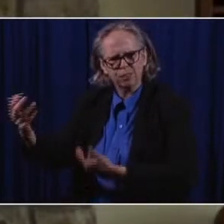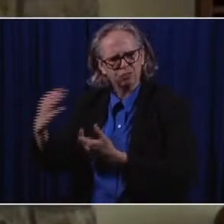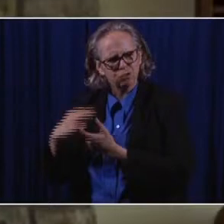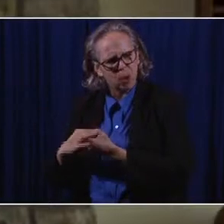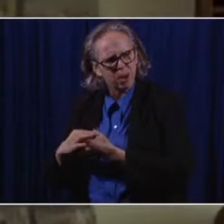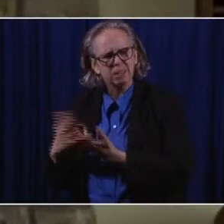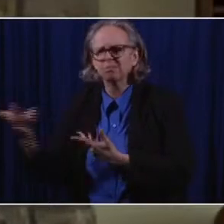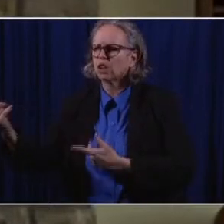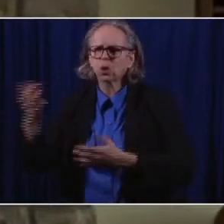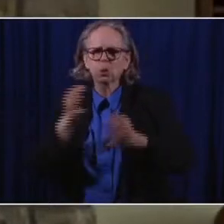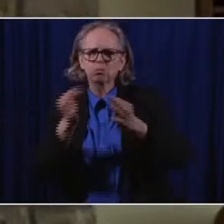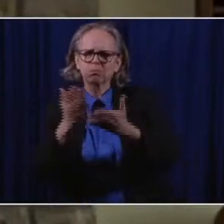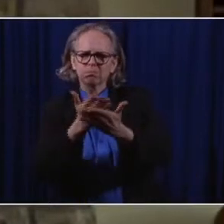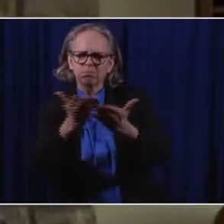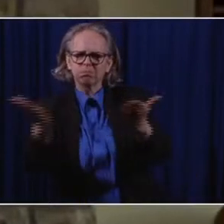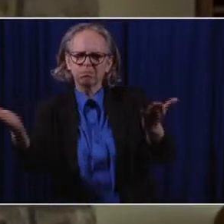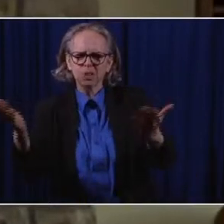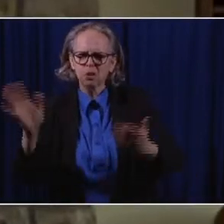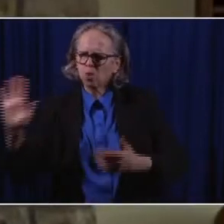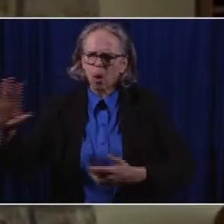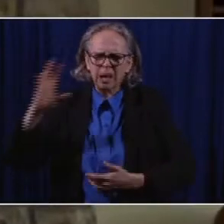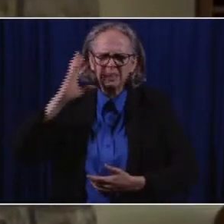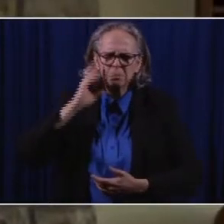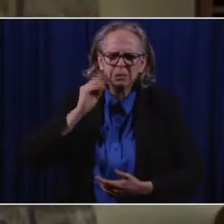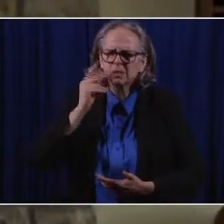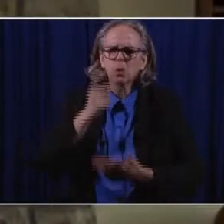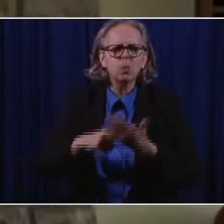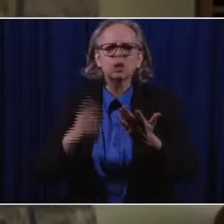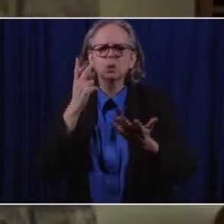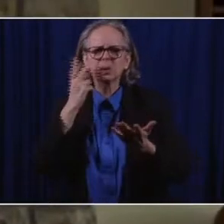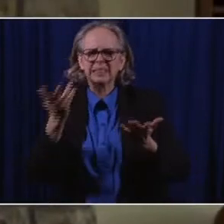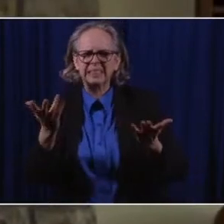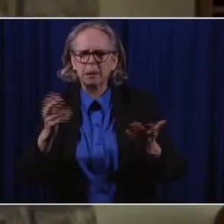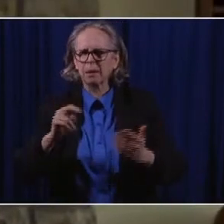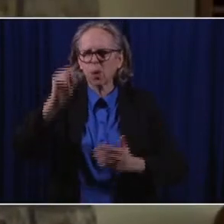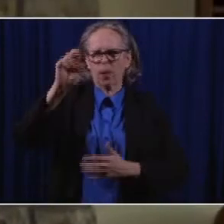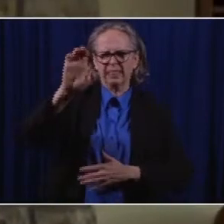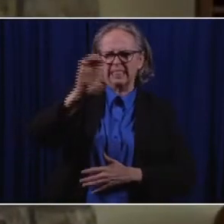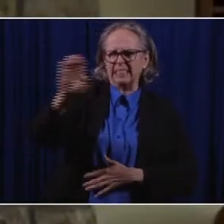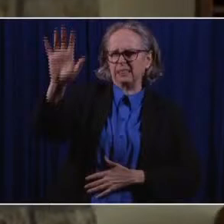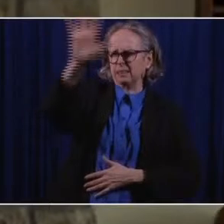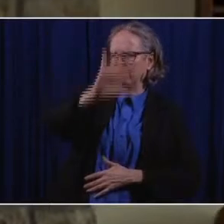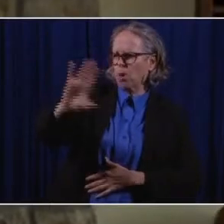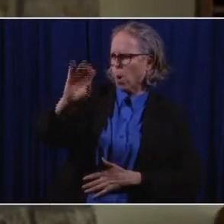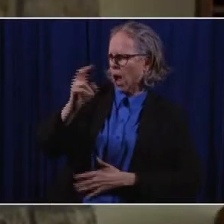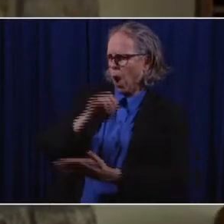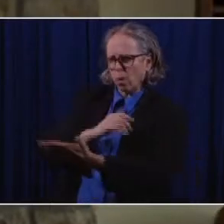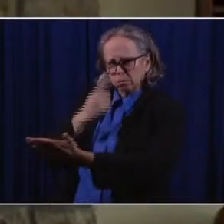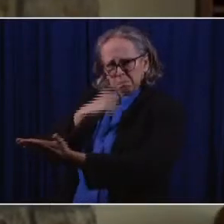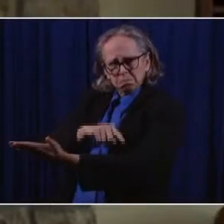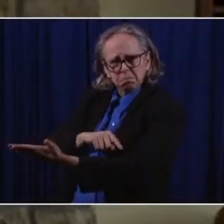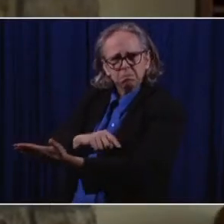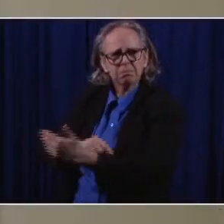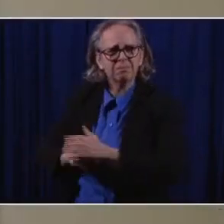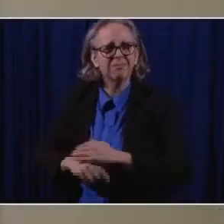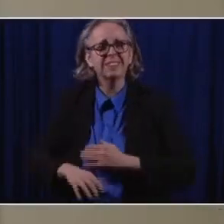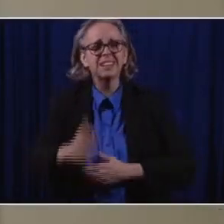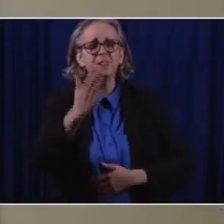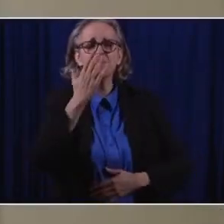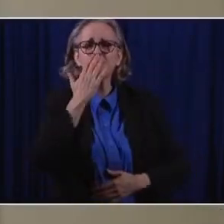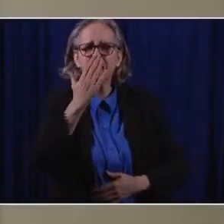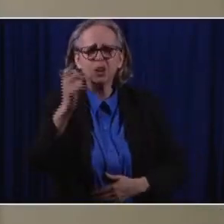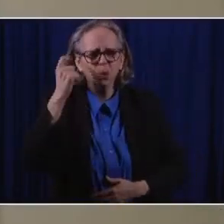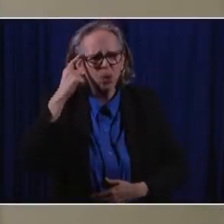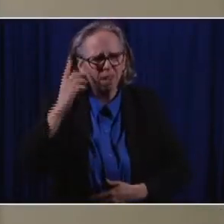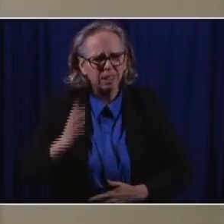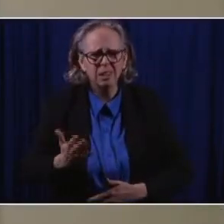bit about what you're seeing in the eastern part of the state. Sure. Thank you, Governor, and thank you for reaching out to the people of